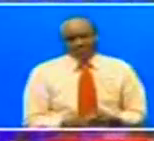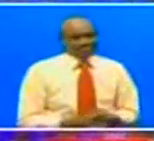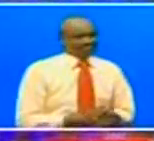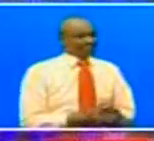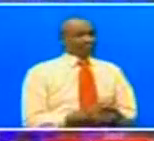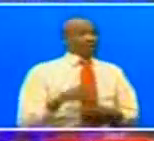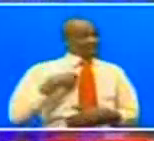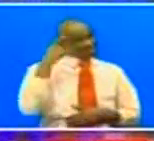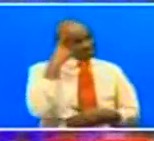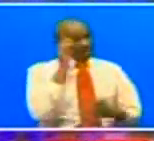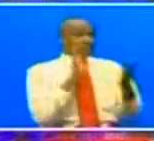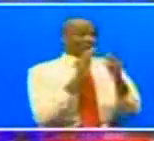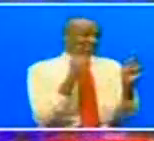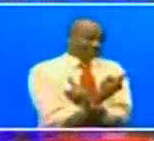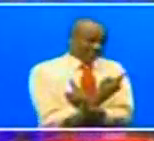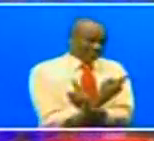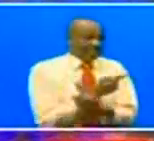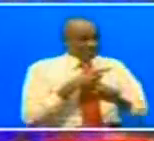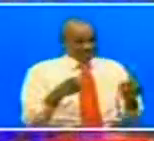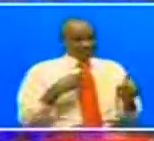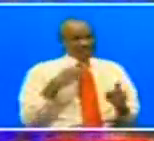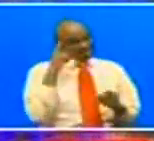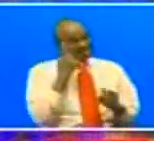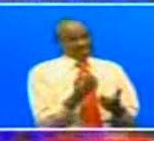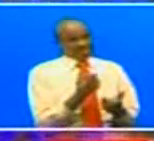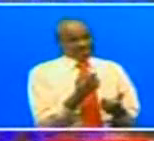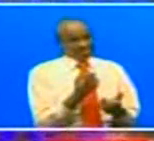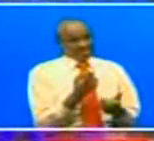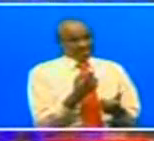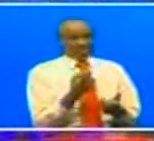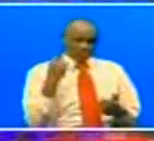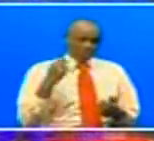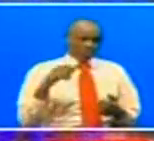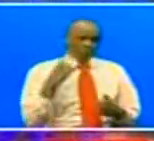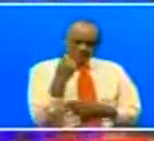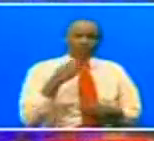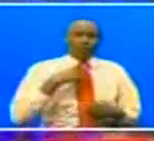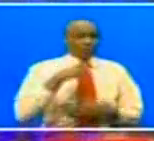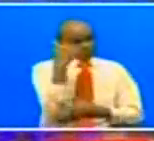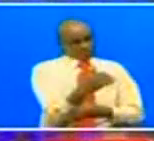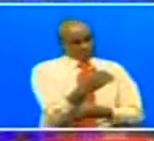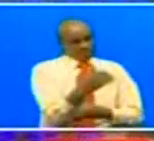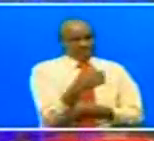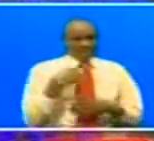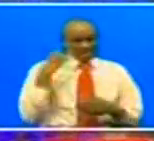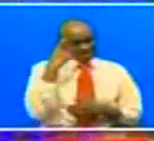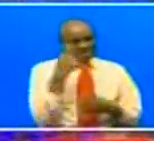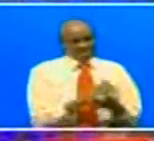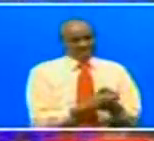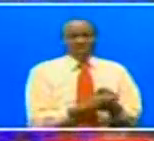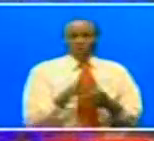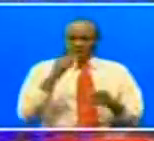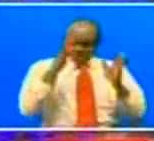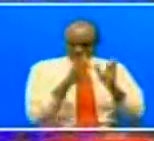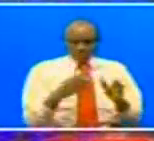situations are very different, and in each of these occasions, to stop what you've got, which is lone gunmen moving